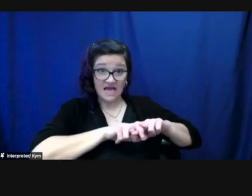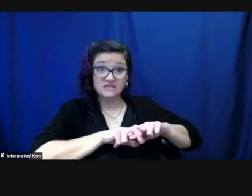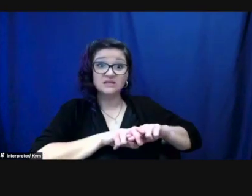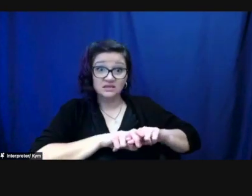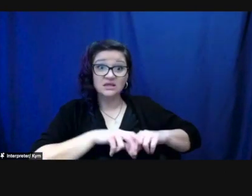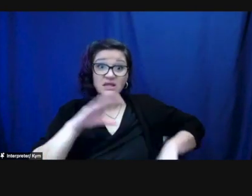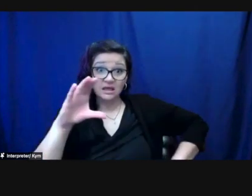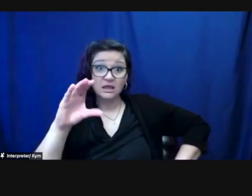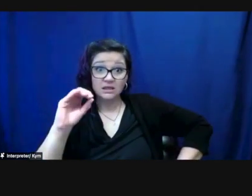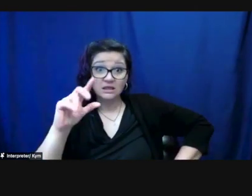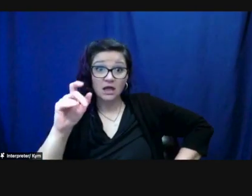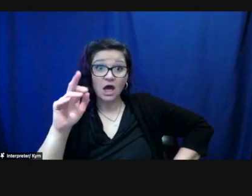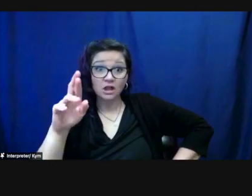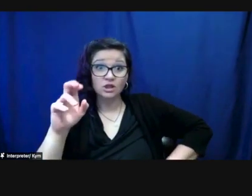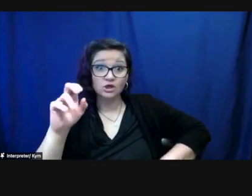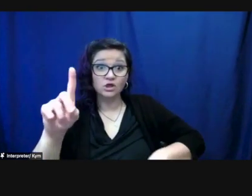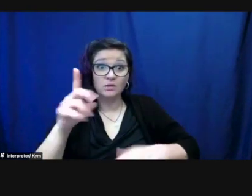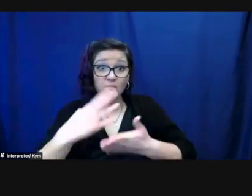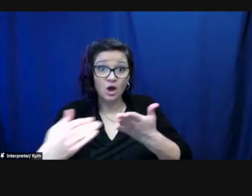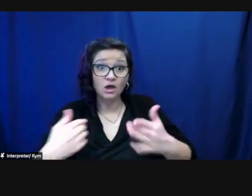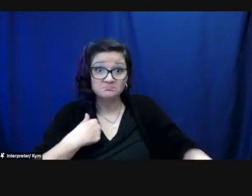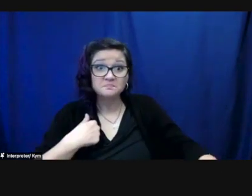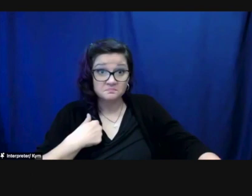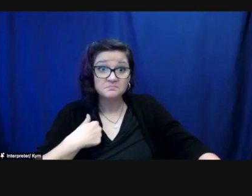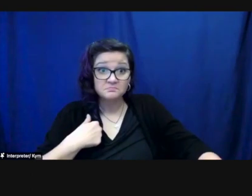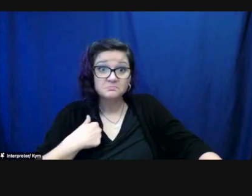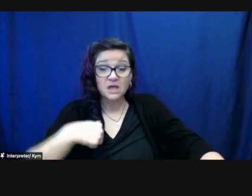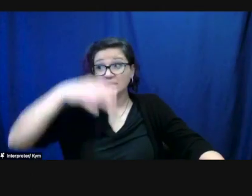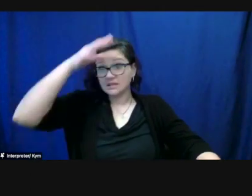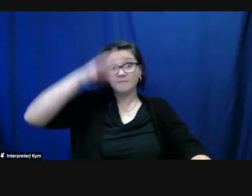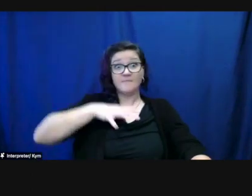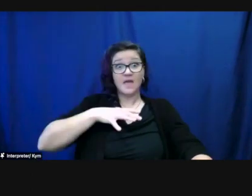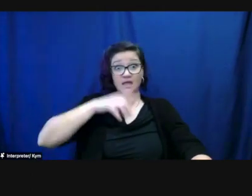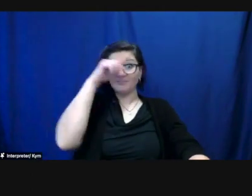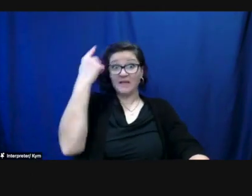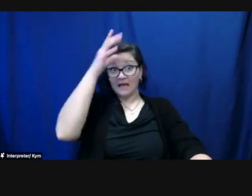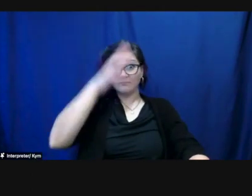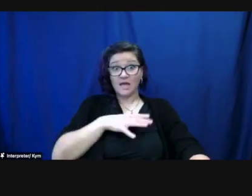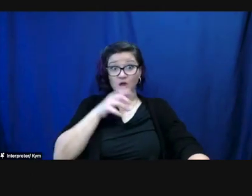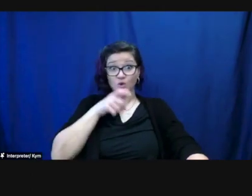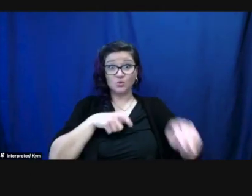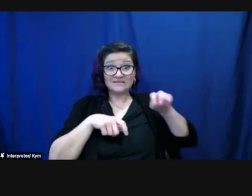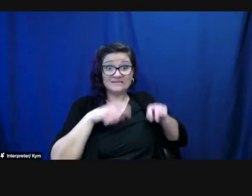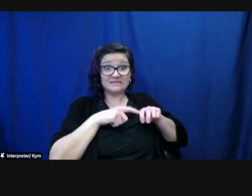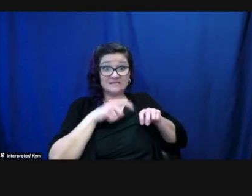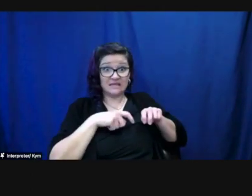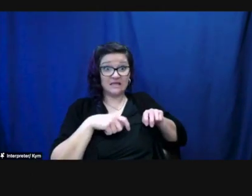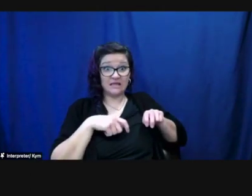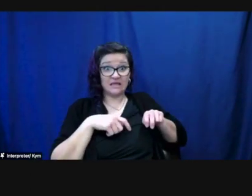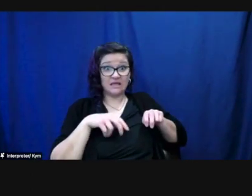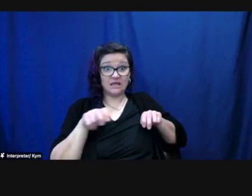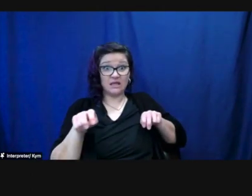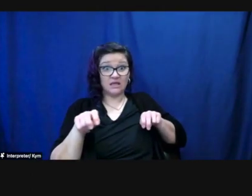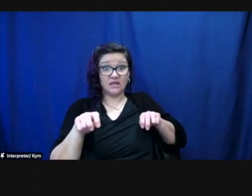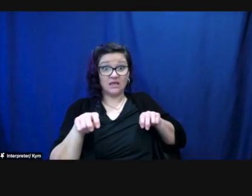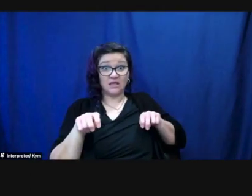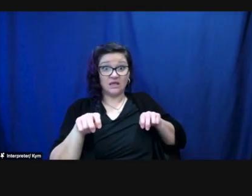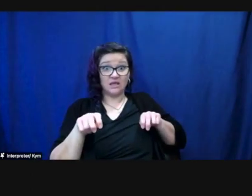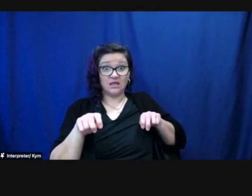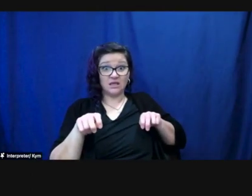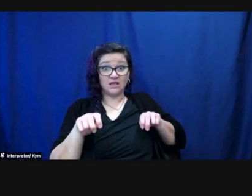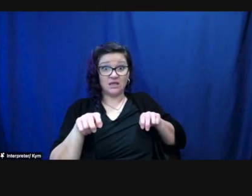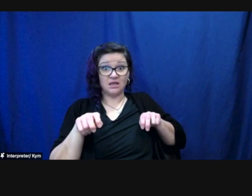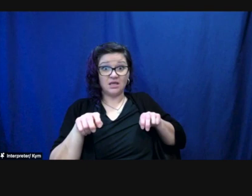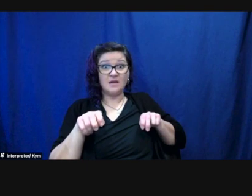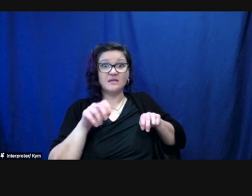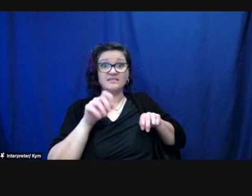part. And the man who was sitting, the black man who was sitting there, moved the side